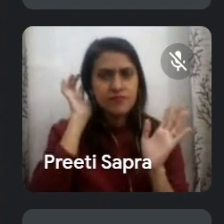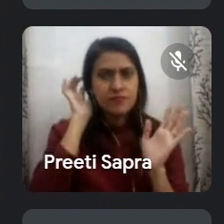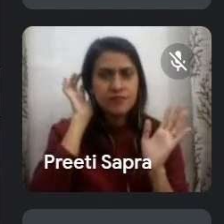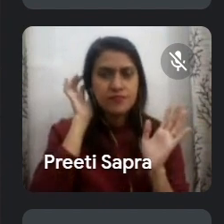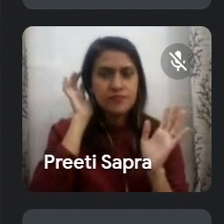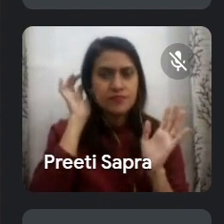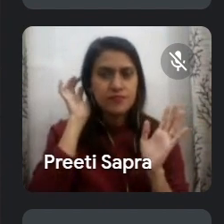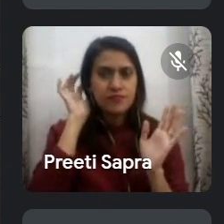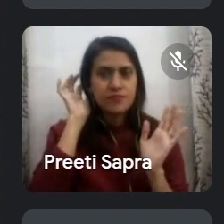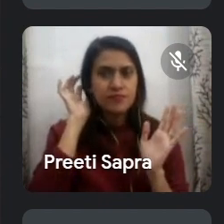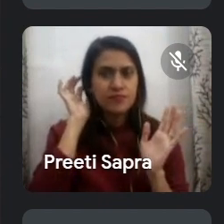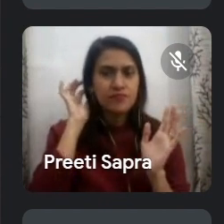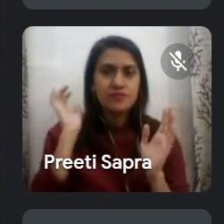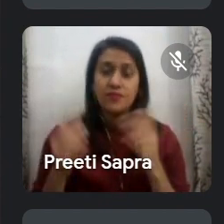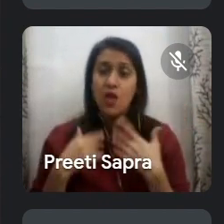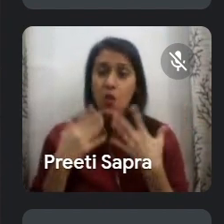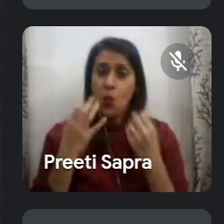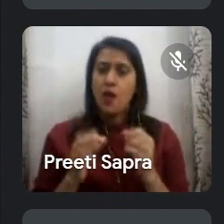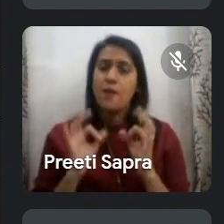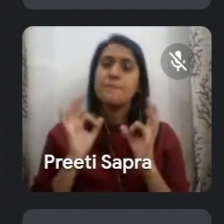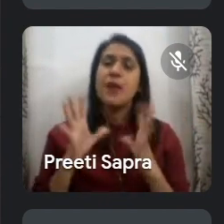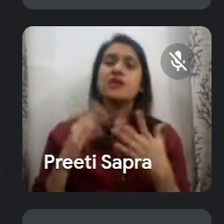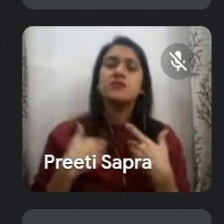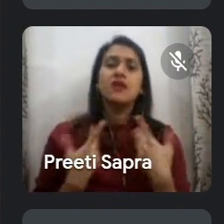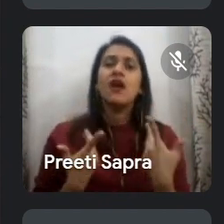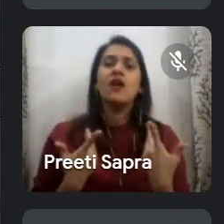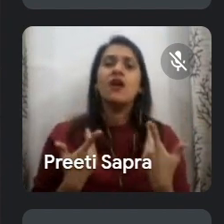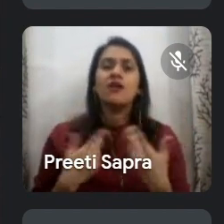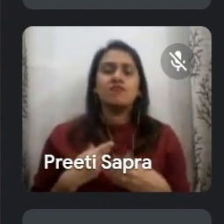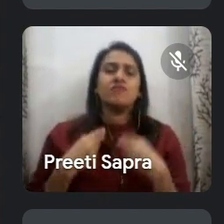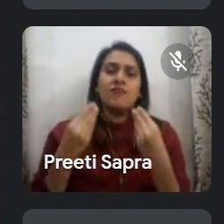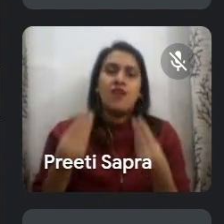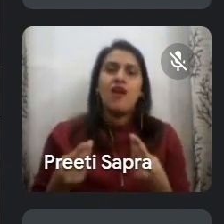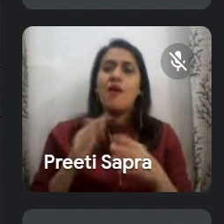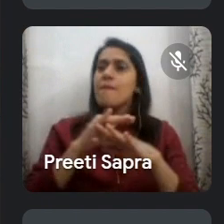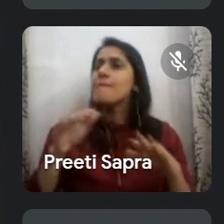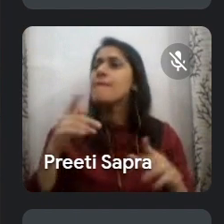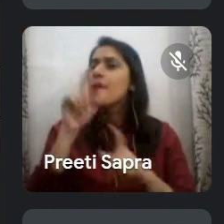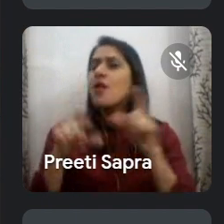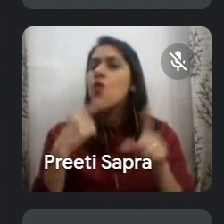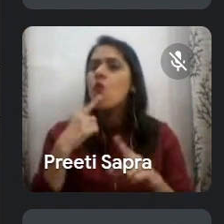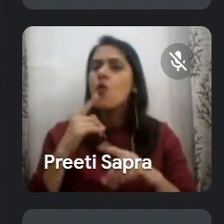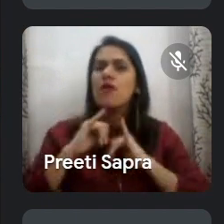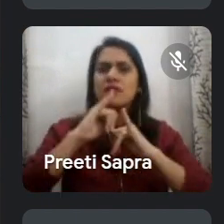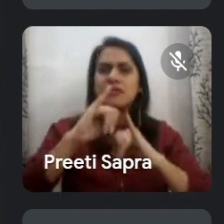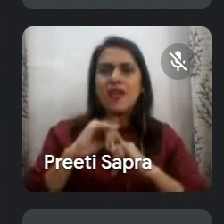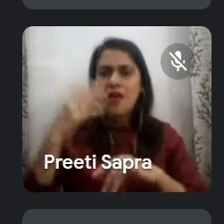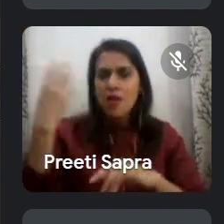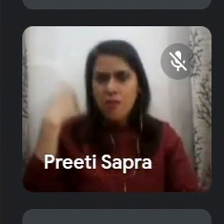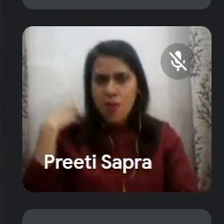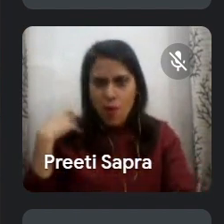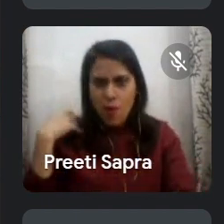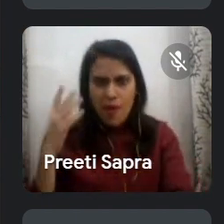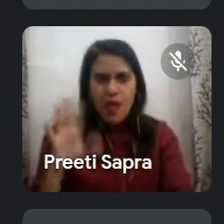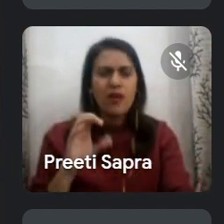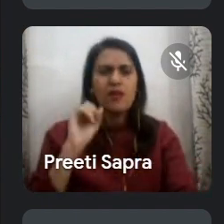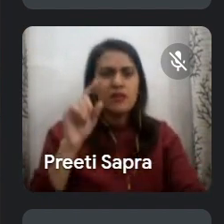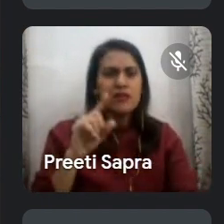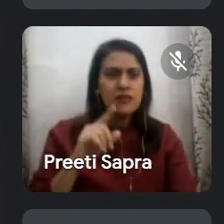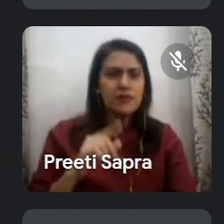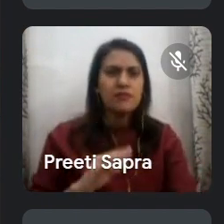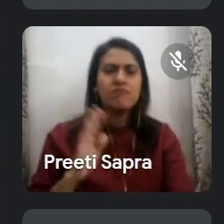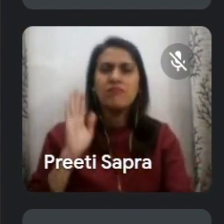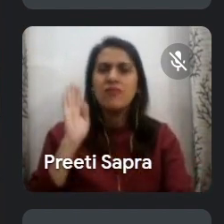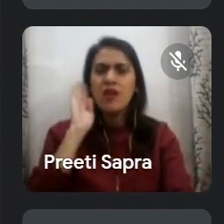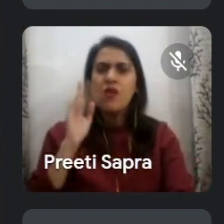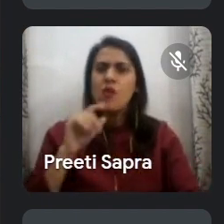I want to give out my best and help out people like me who have these problems and make it heard and make